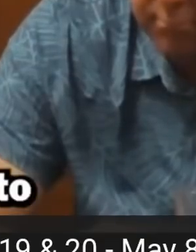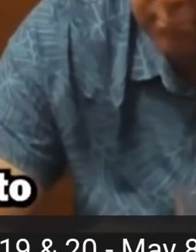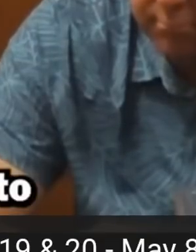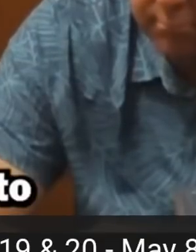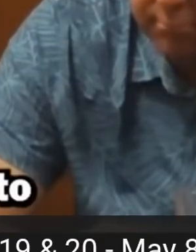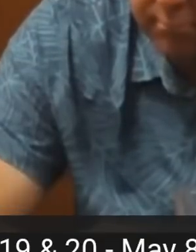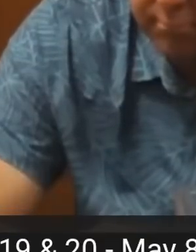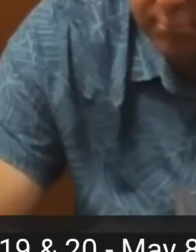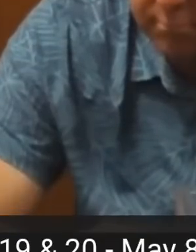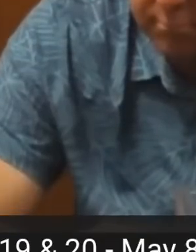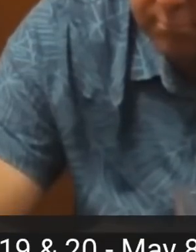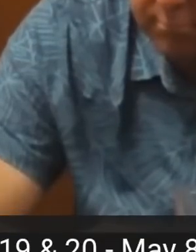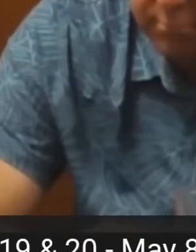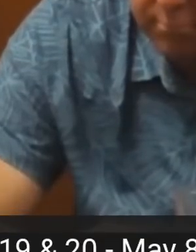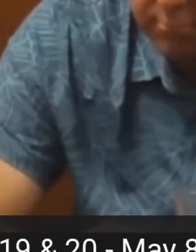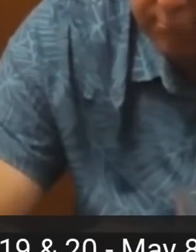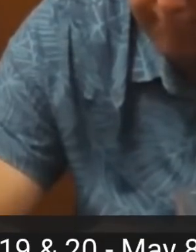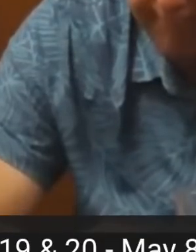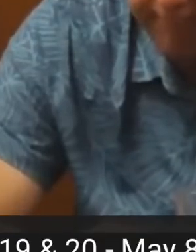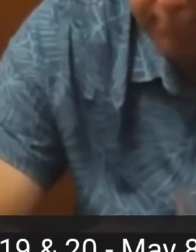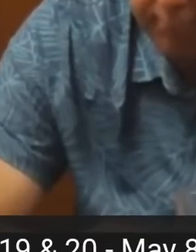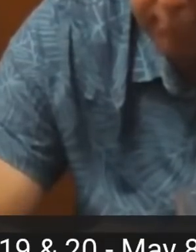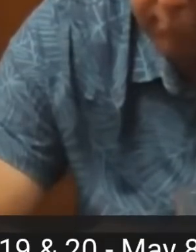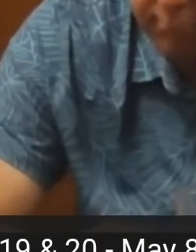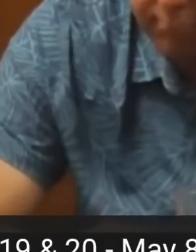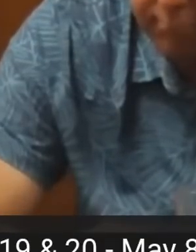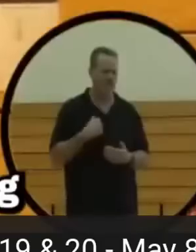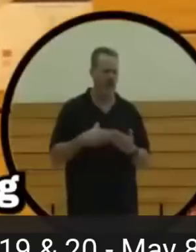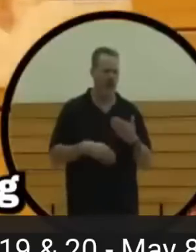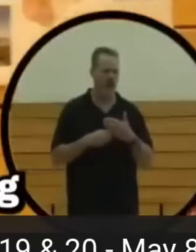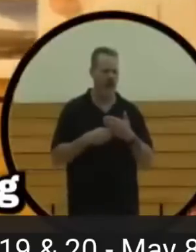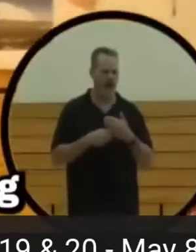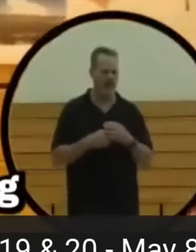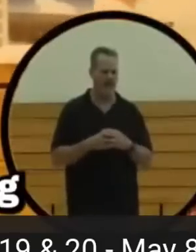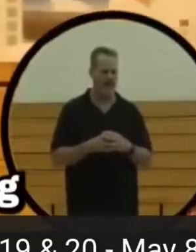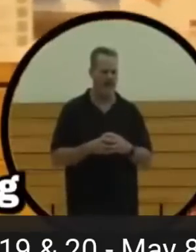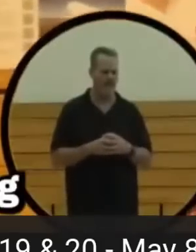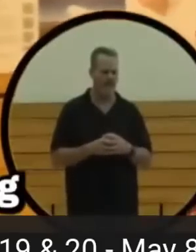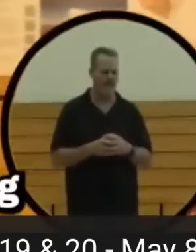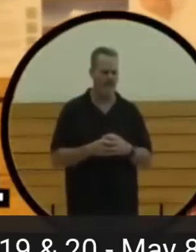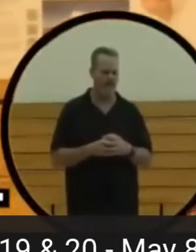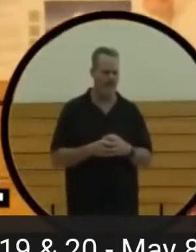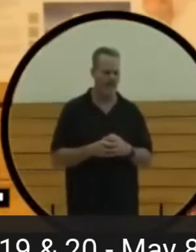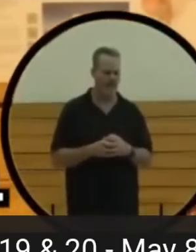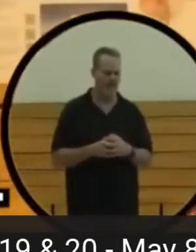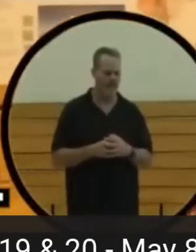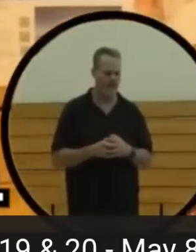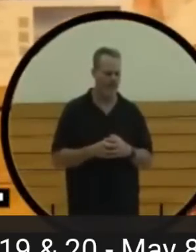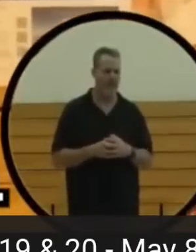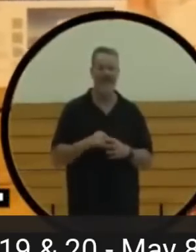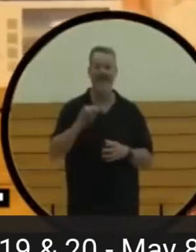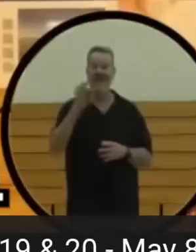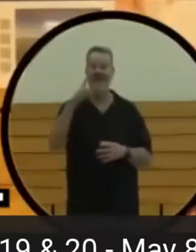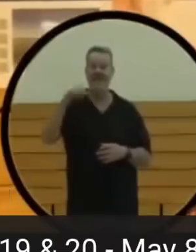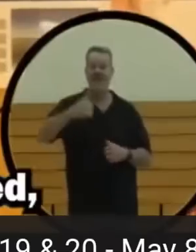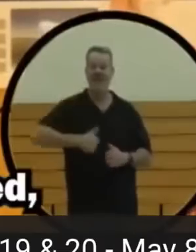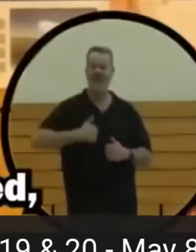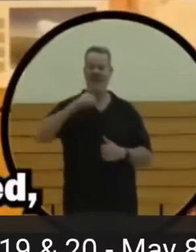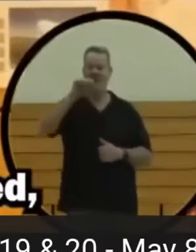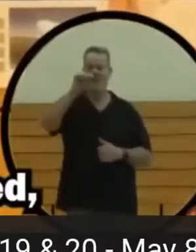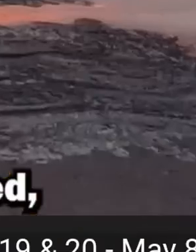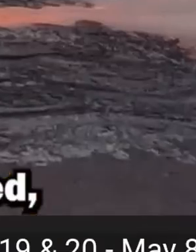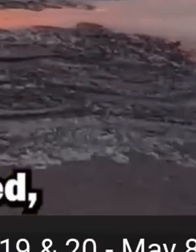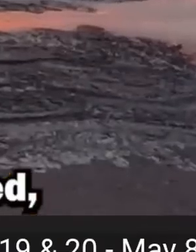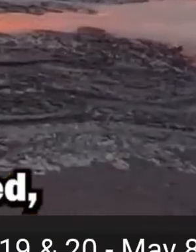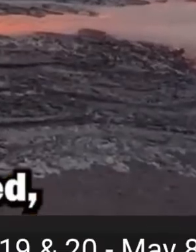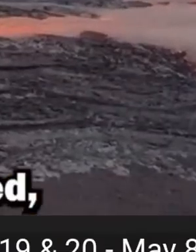and Dane started coming to and live streaming the meetings, it was great because we were reaching more people than we normally would. So